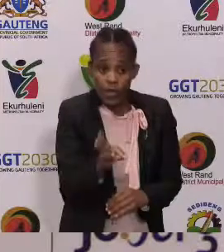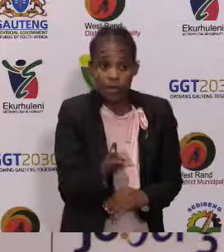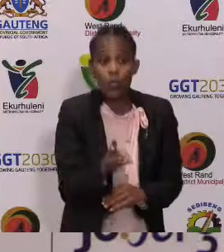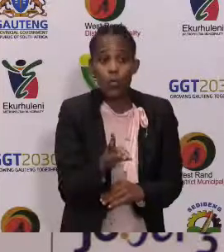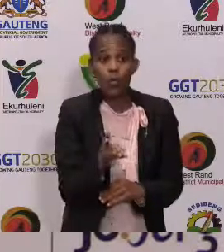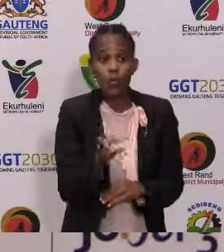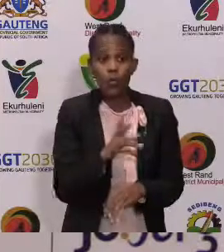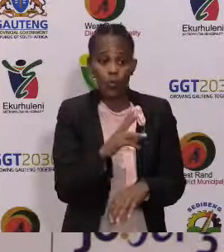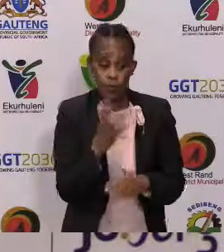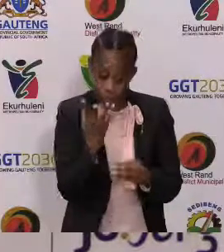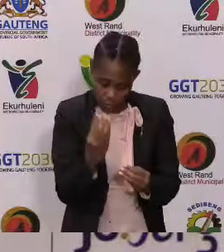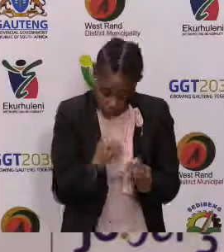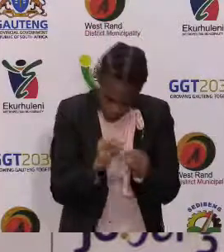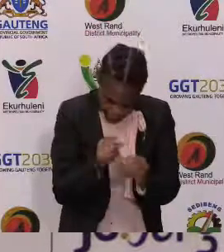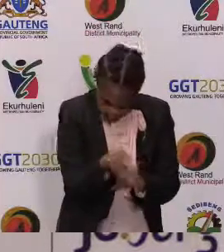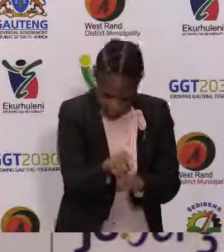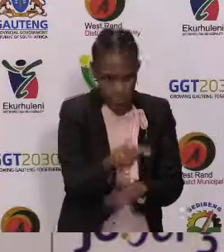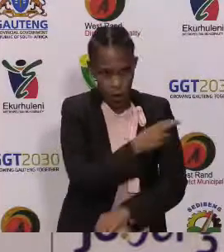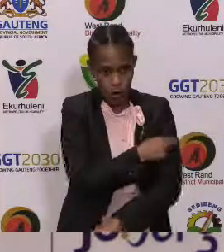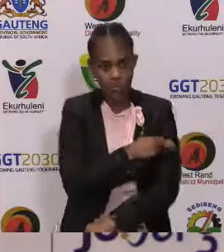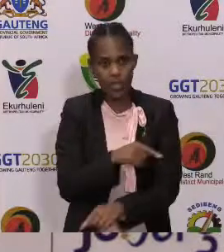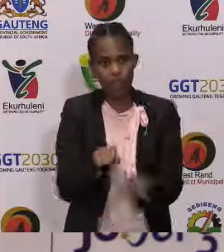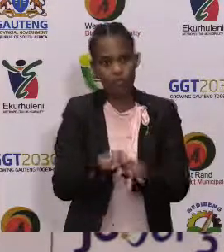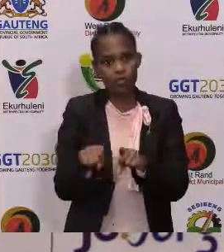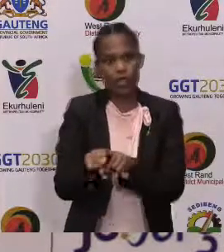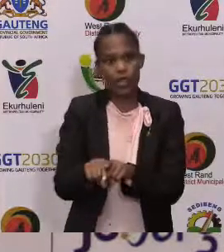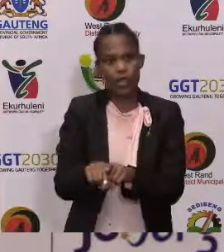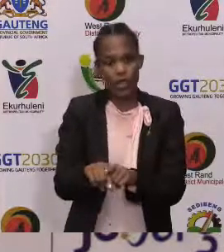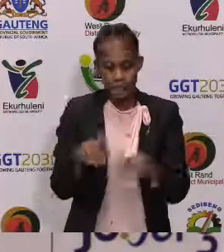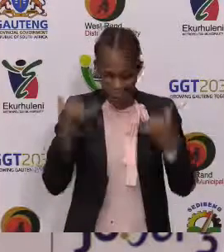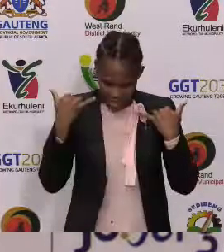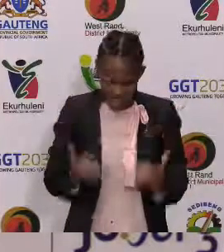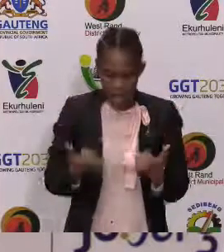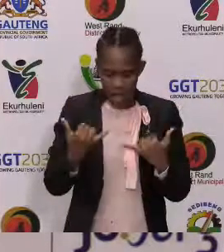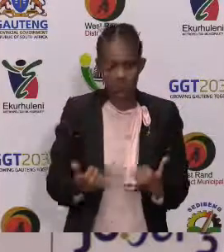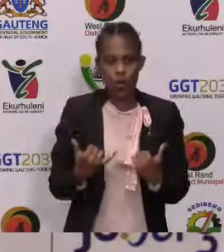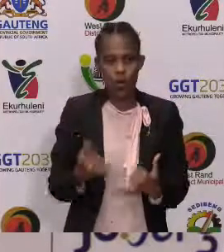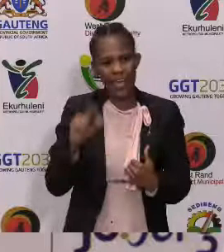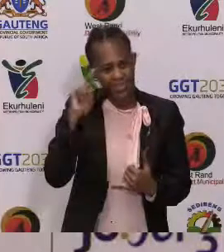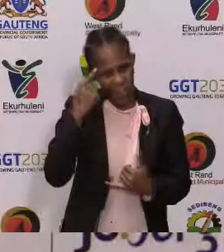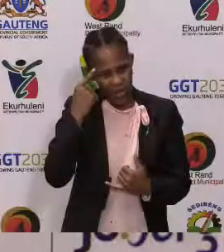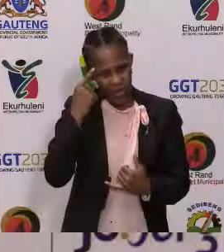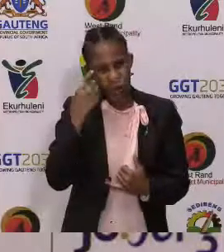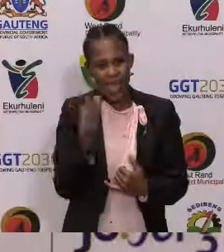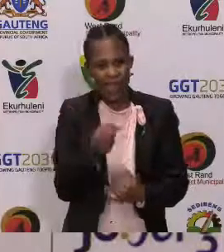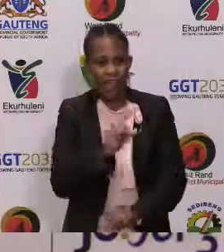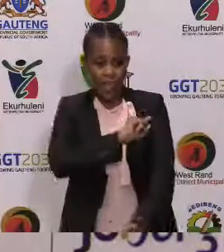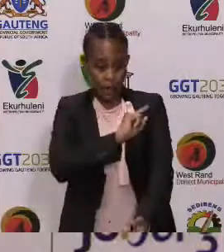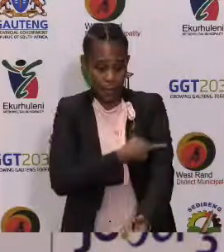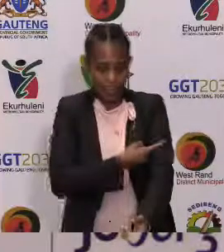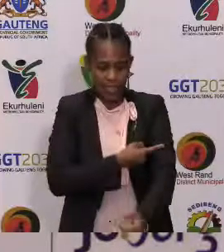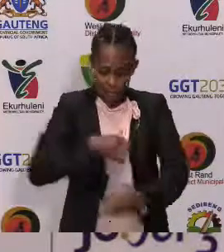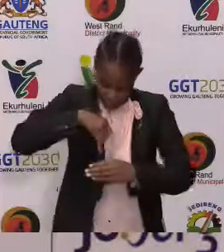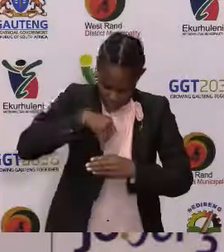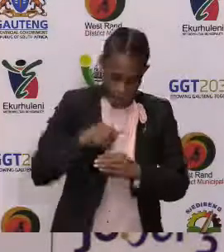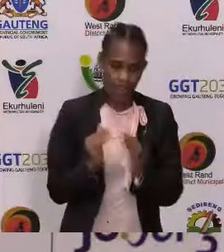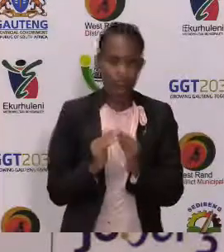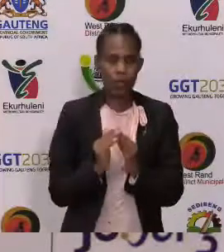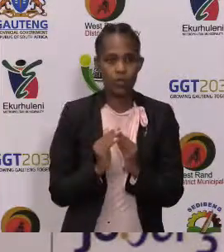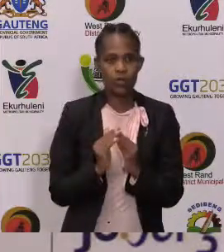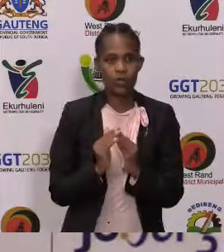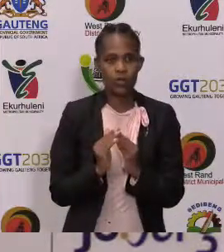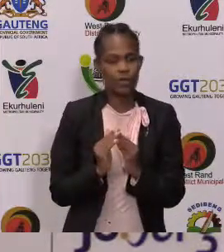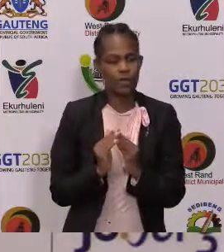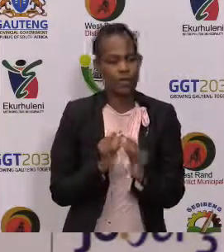Nasrec? At the moment, we think we have built sufficient capacity in-house. But you